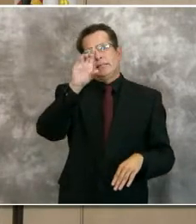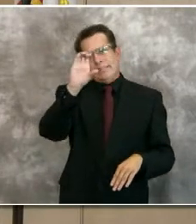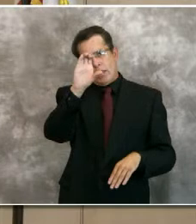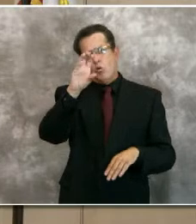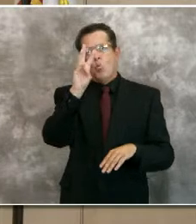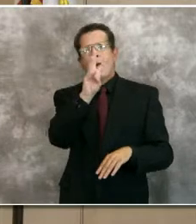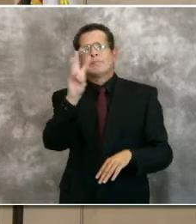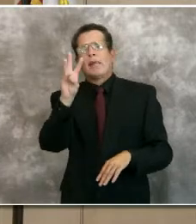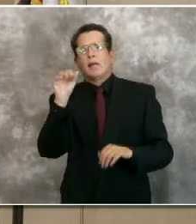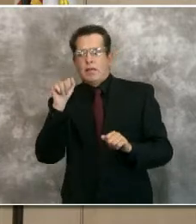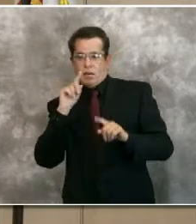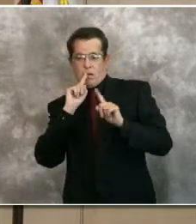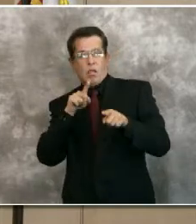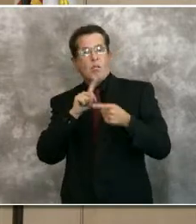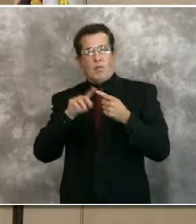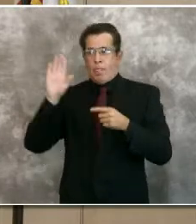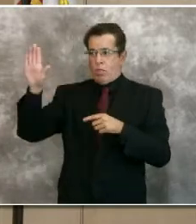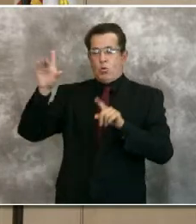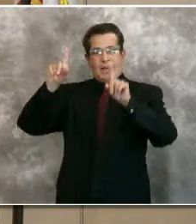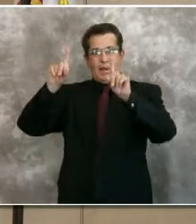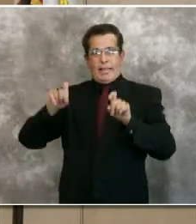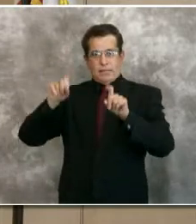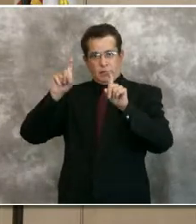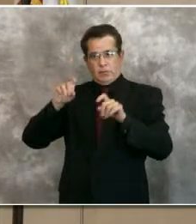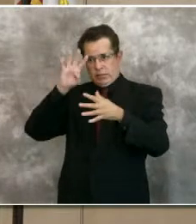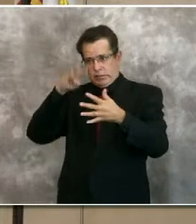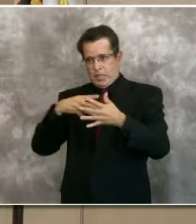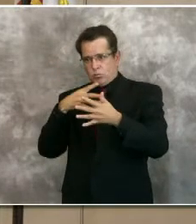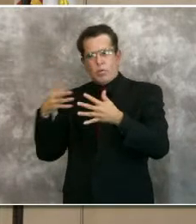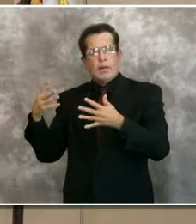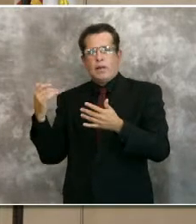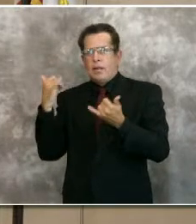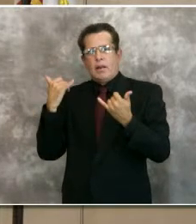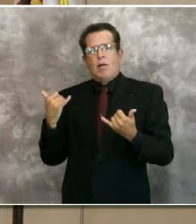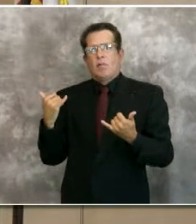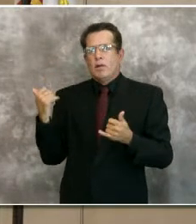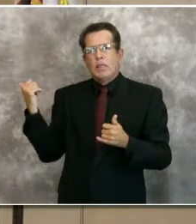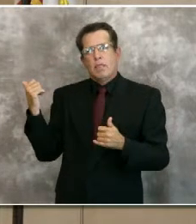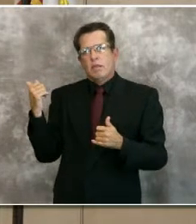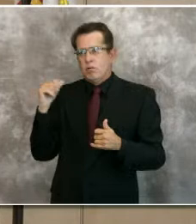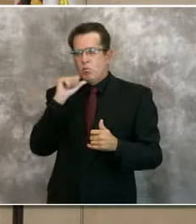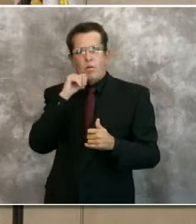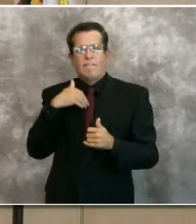CDC's test-based strategy is now no longer recommended to determine when to